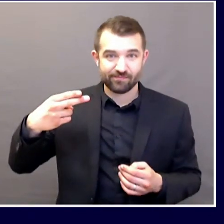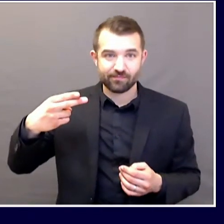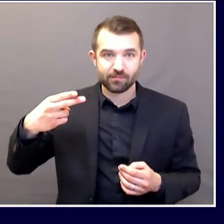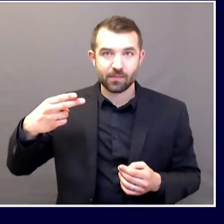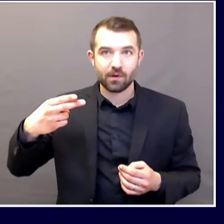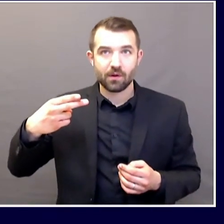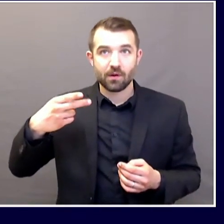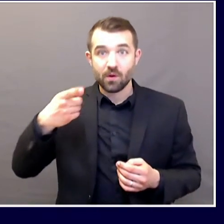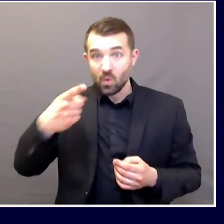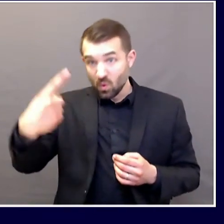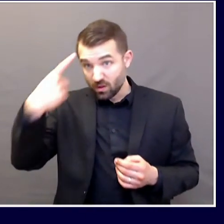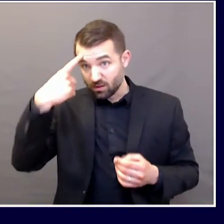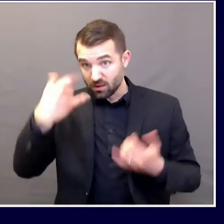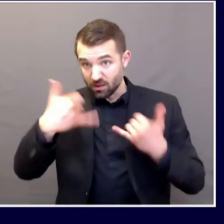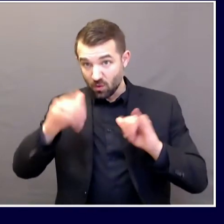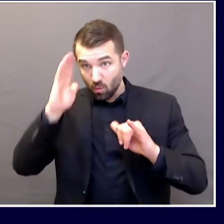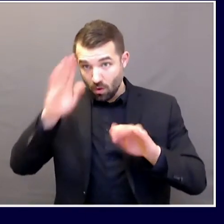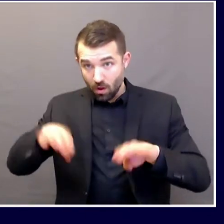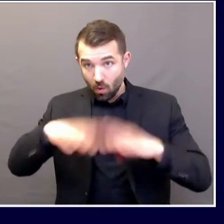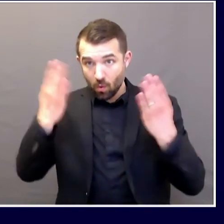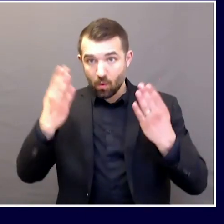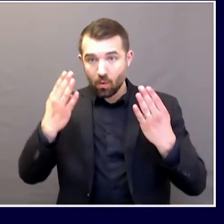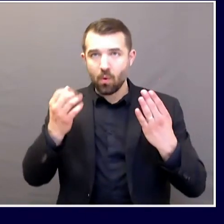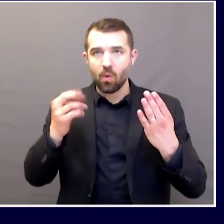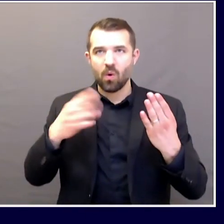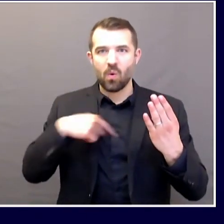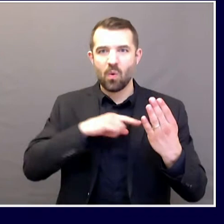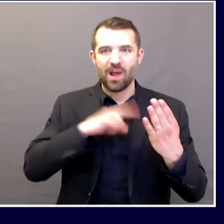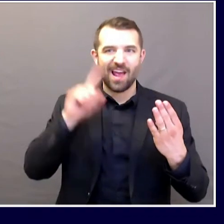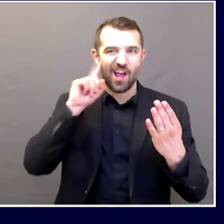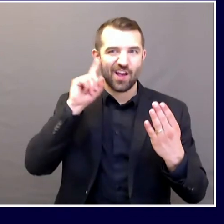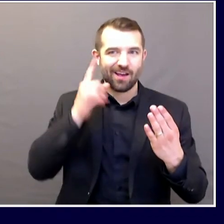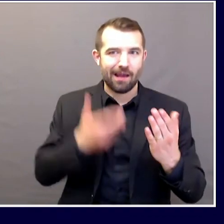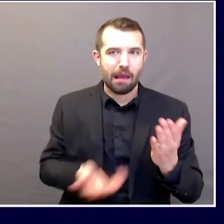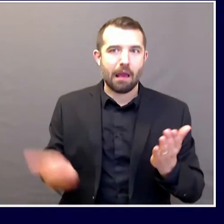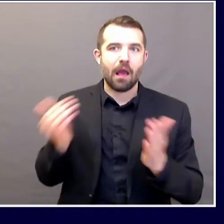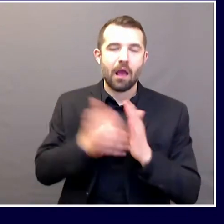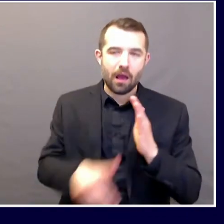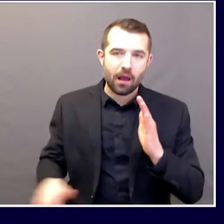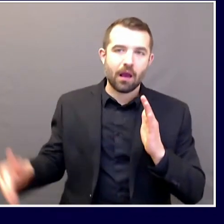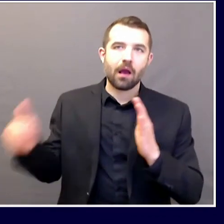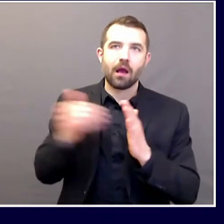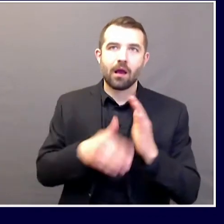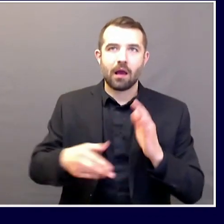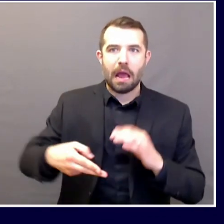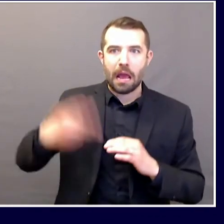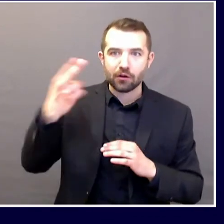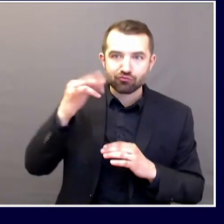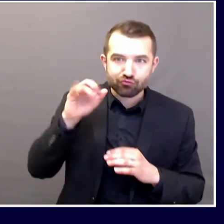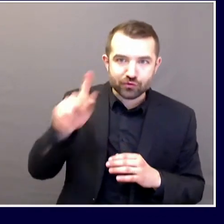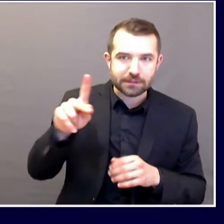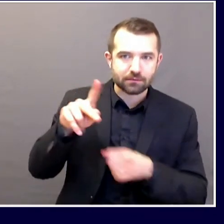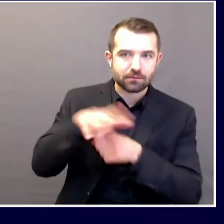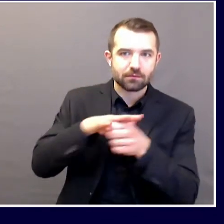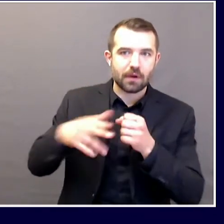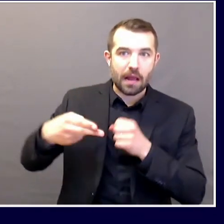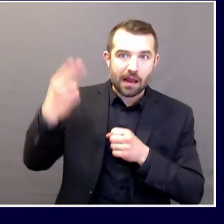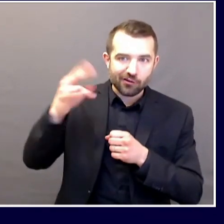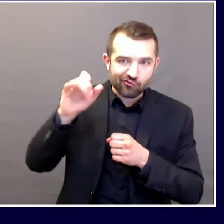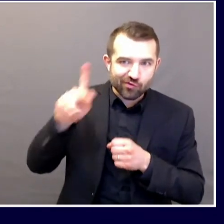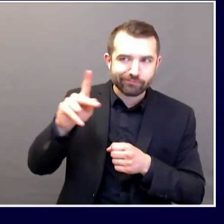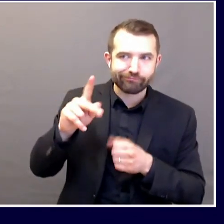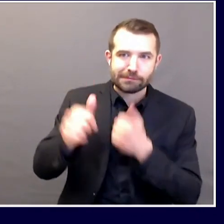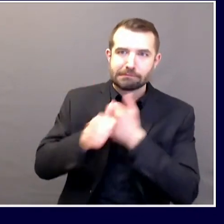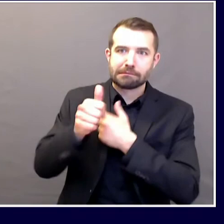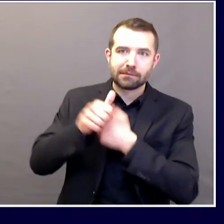venue. The listener asks, what's the science behind opening when our case counts and hospitalization rates are